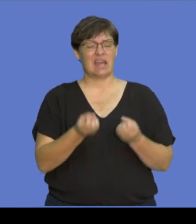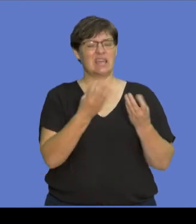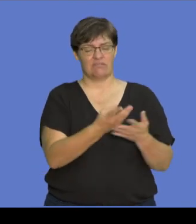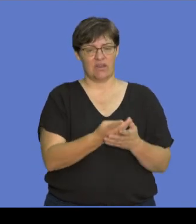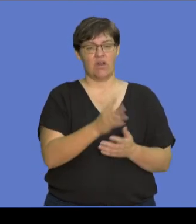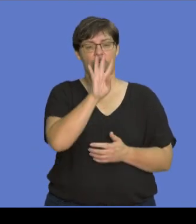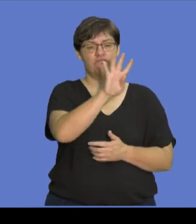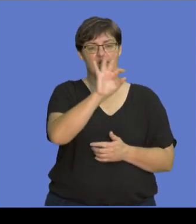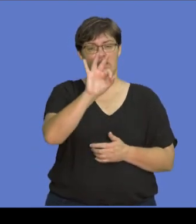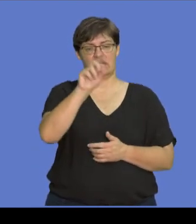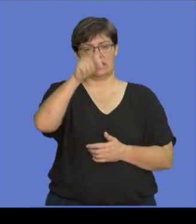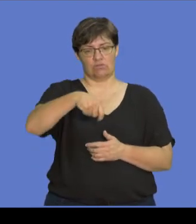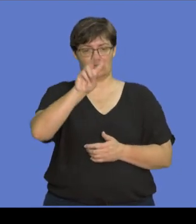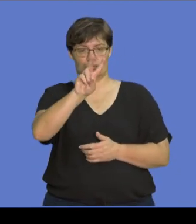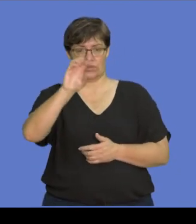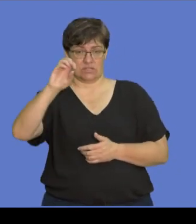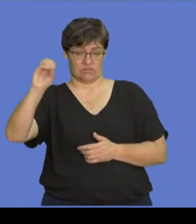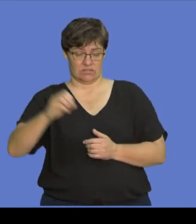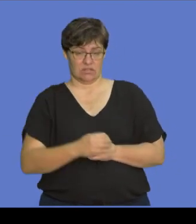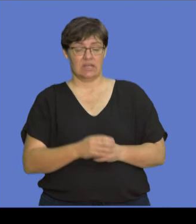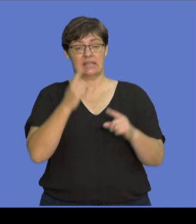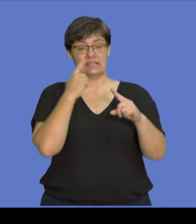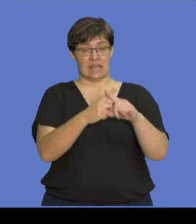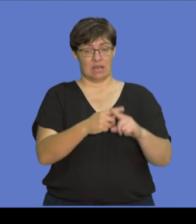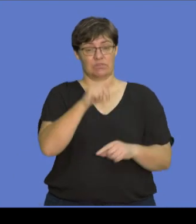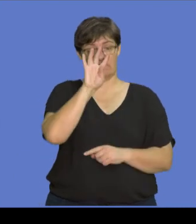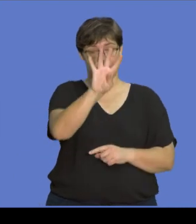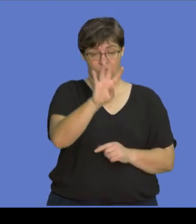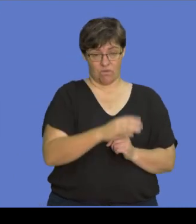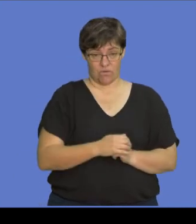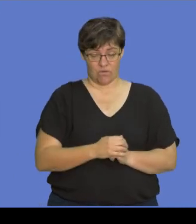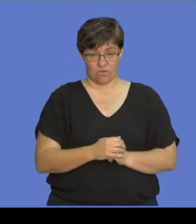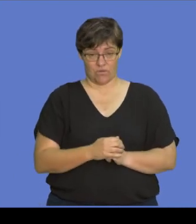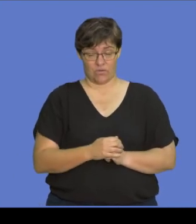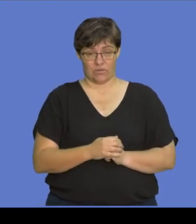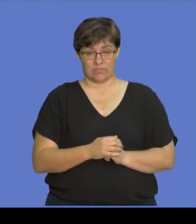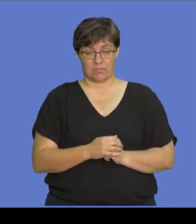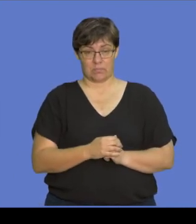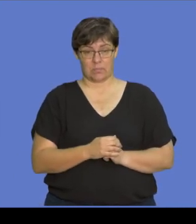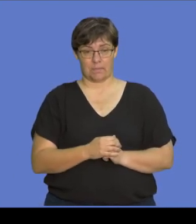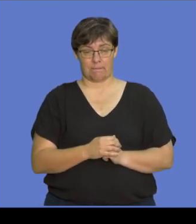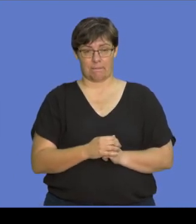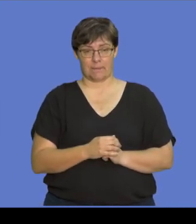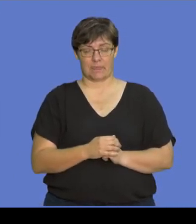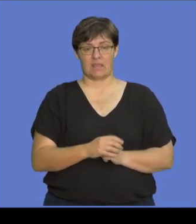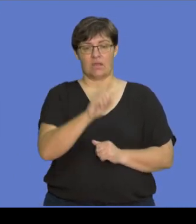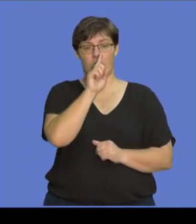you 43,200 times 4 will give you a value of